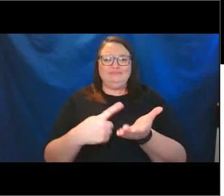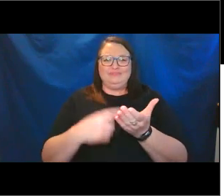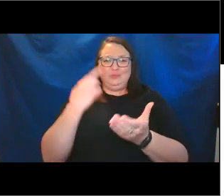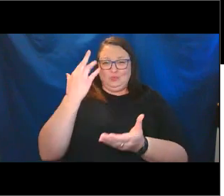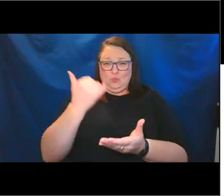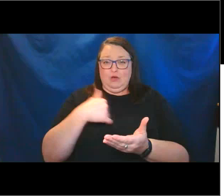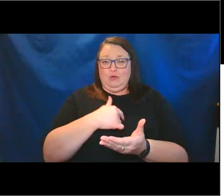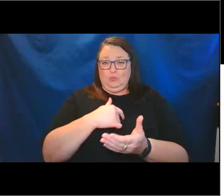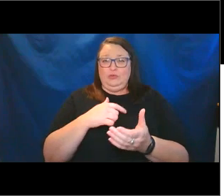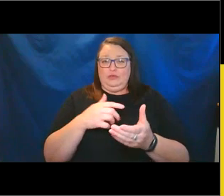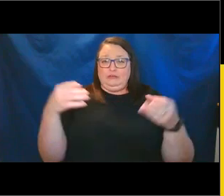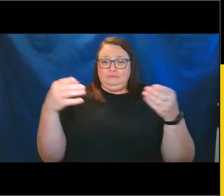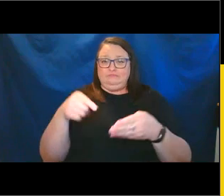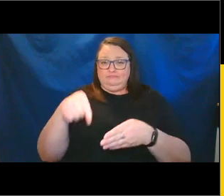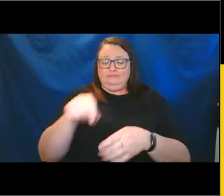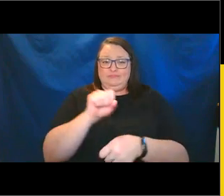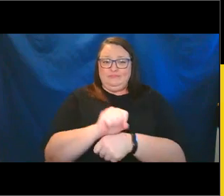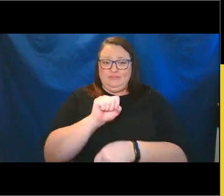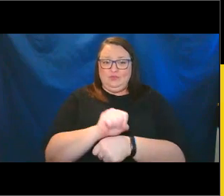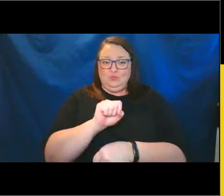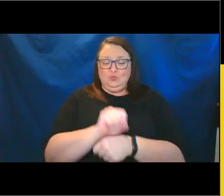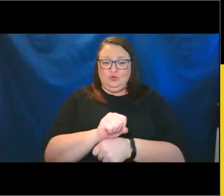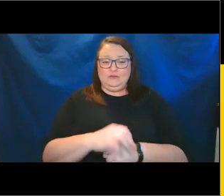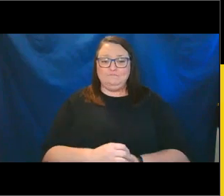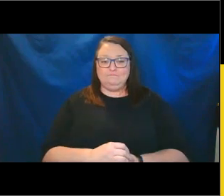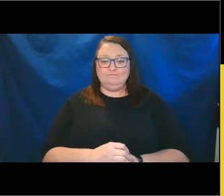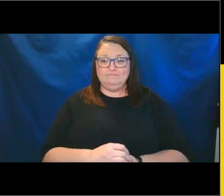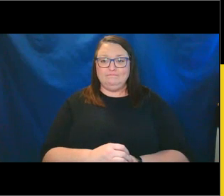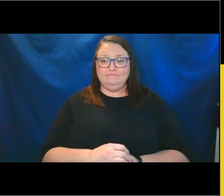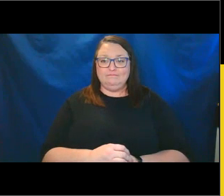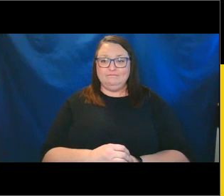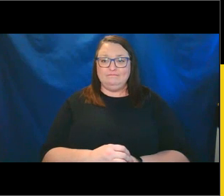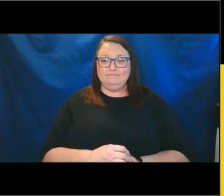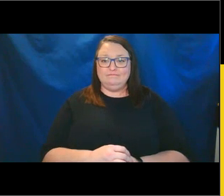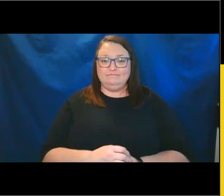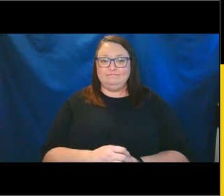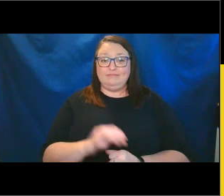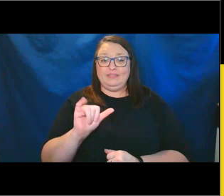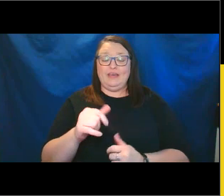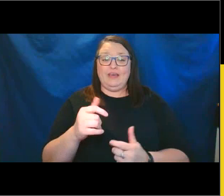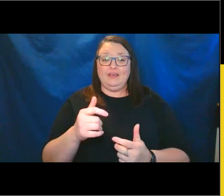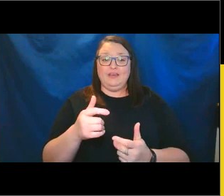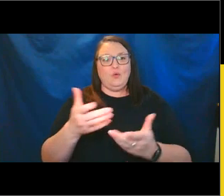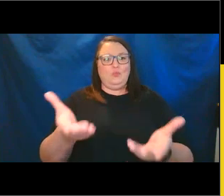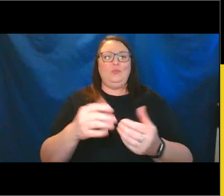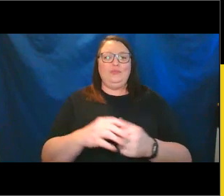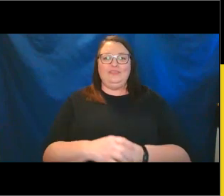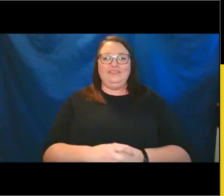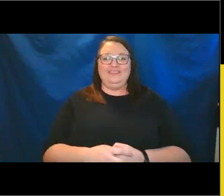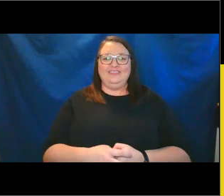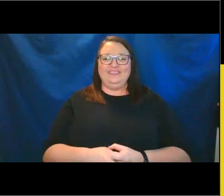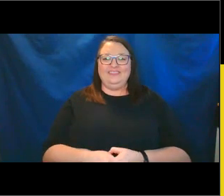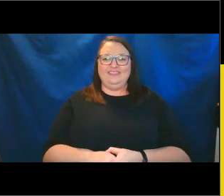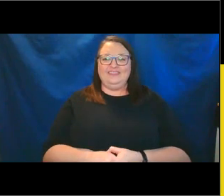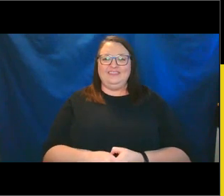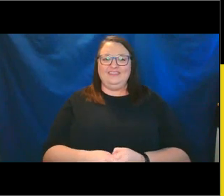work, and really what that slide is on is oh,